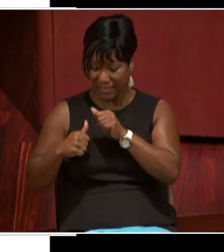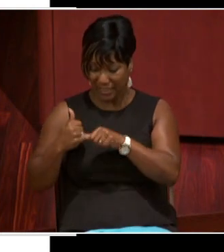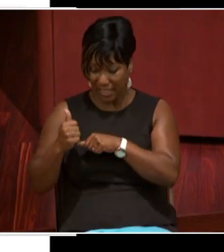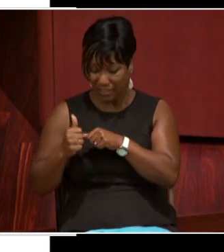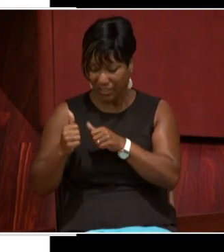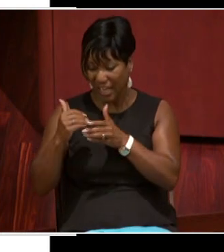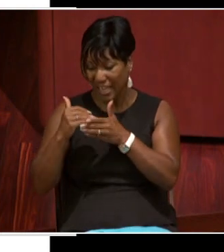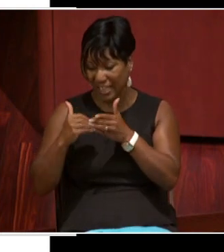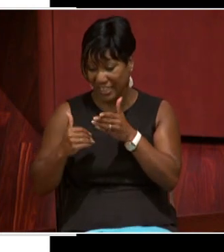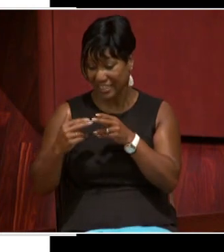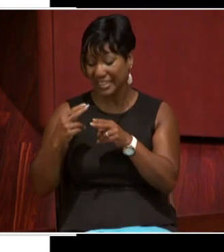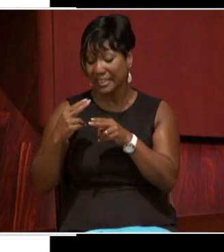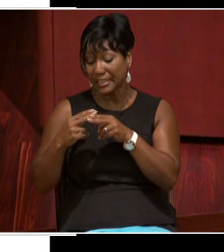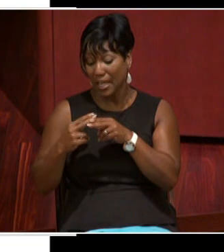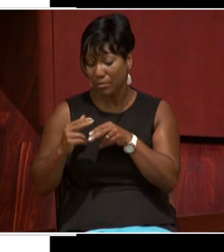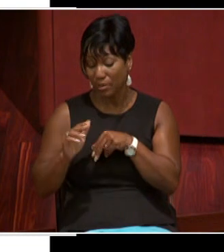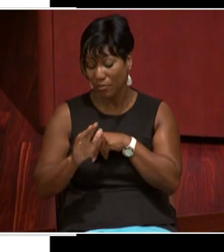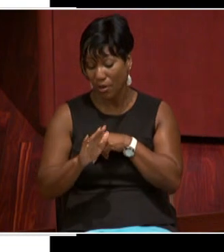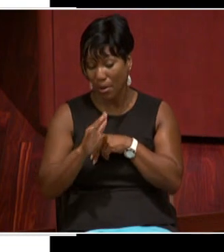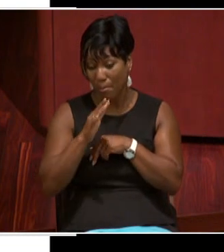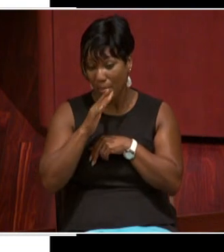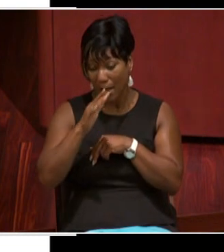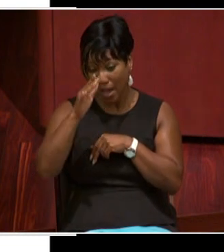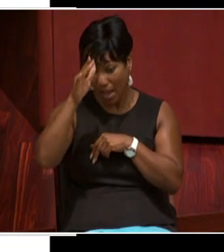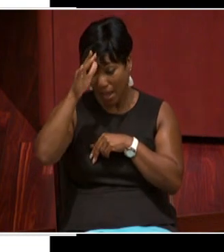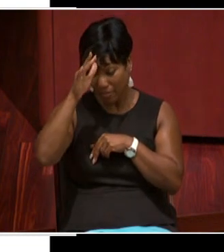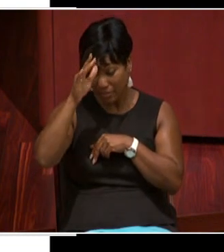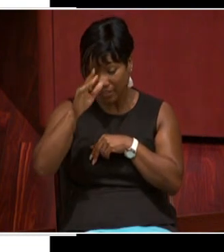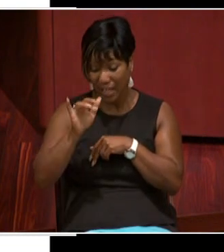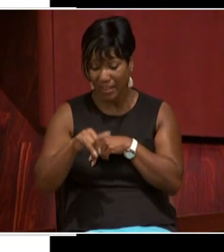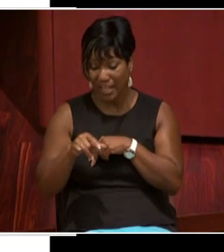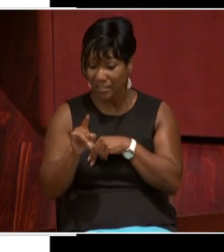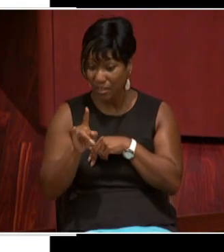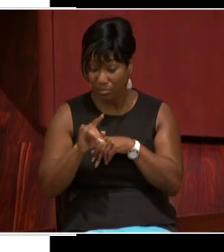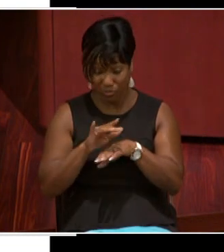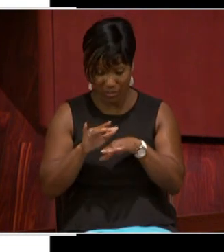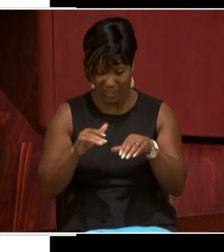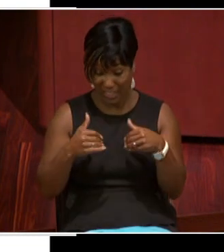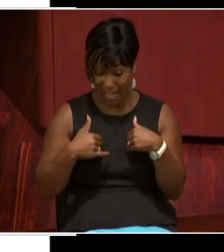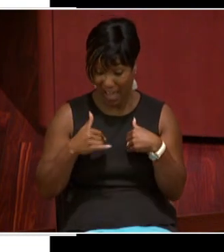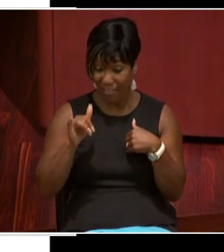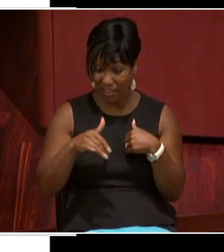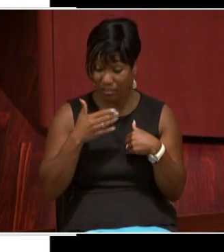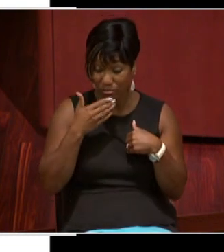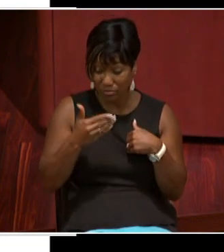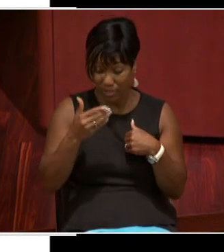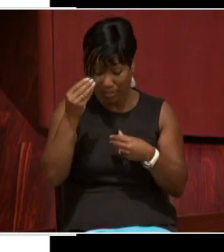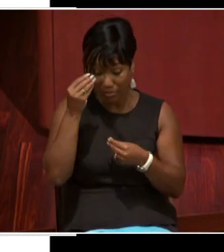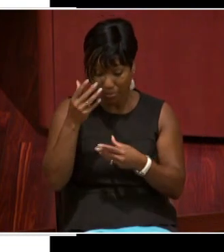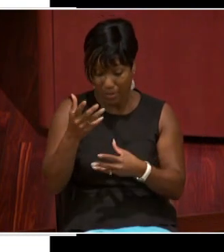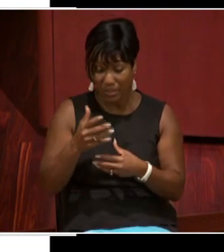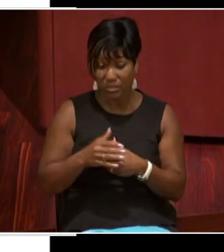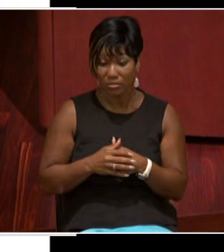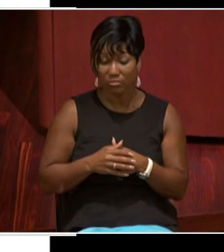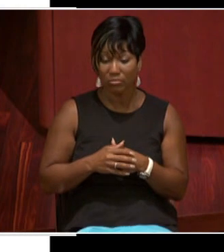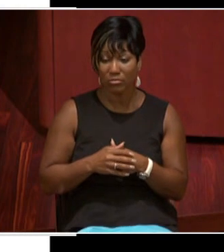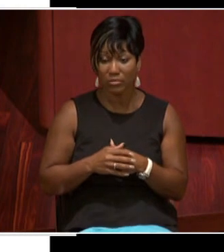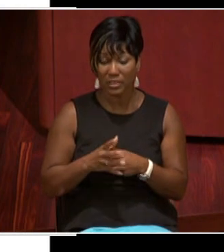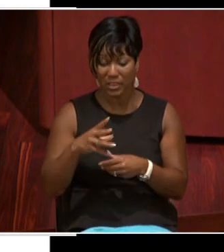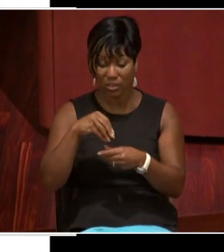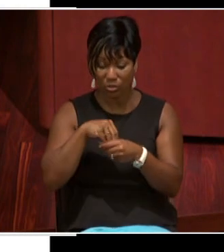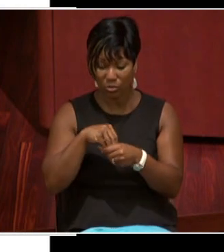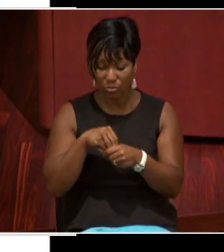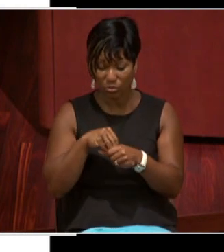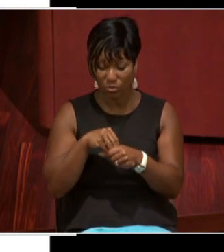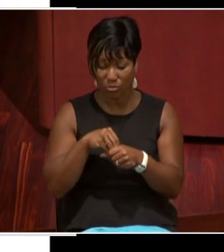it listed the names of her parents. So if that's something that you didn't have, that's a valuable piece of information. And it also